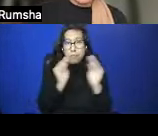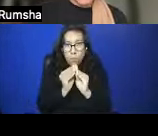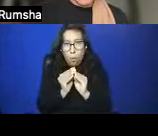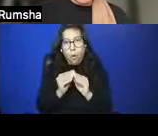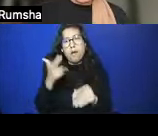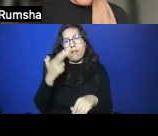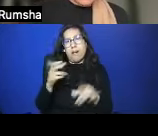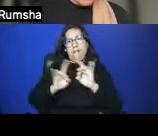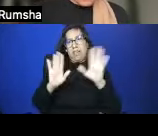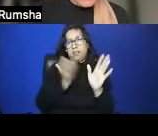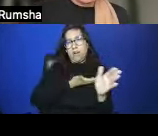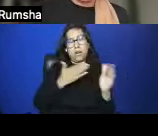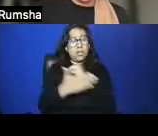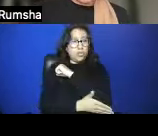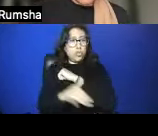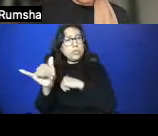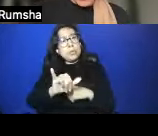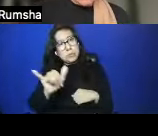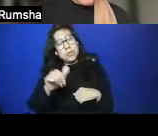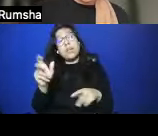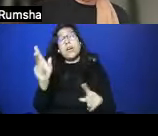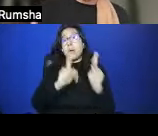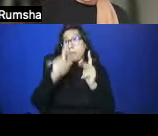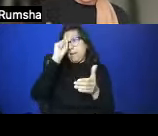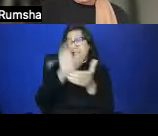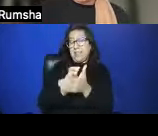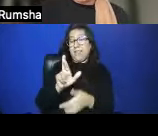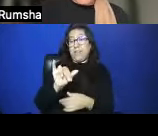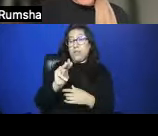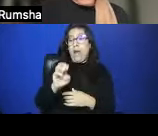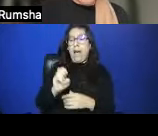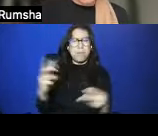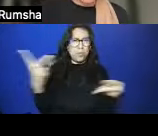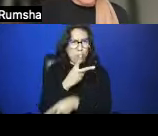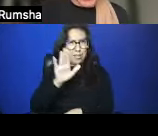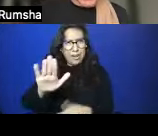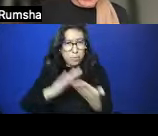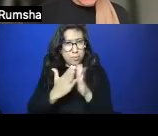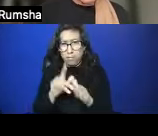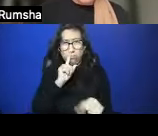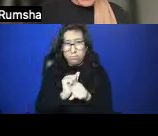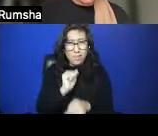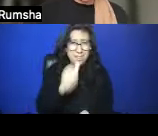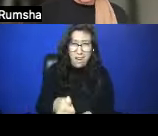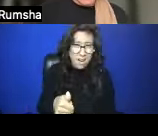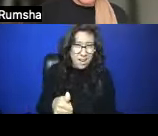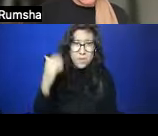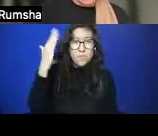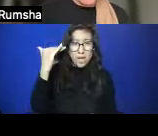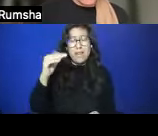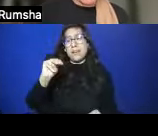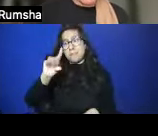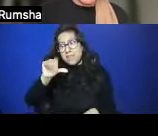either. People often believe crime is much worse in their communities than it actually is because of media